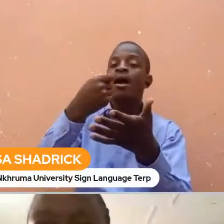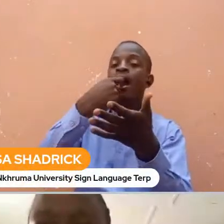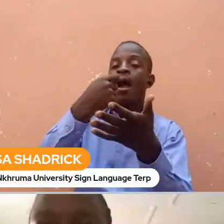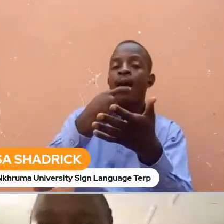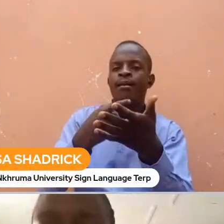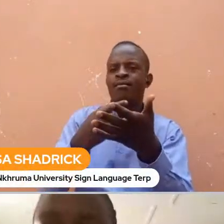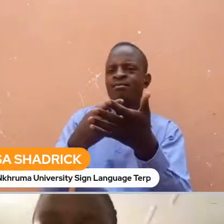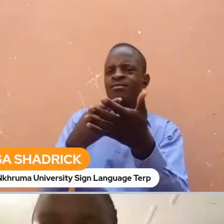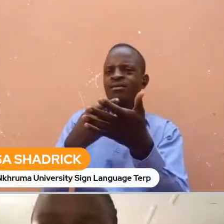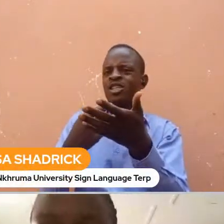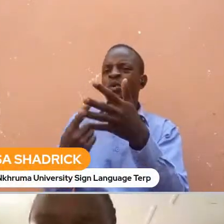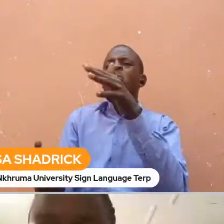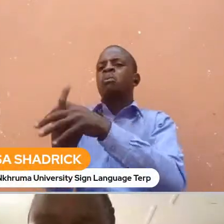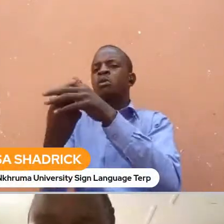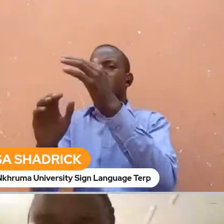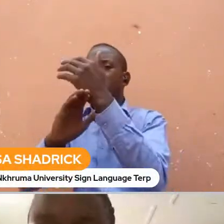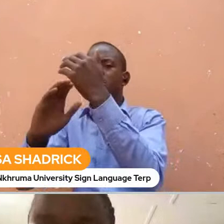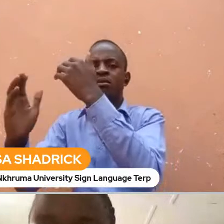Hi, Lewis.